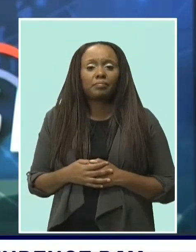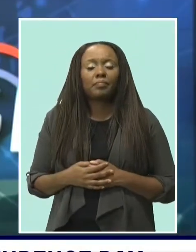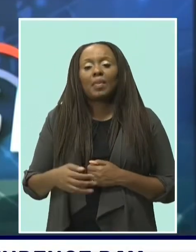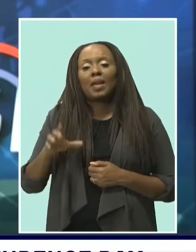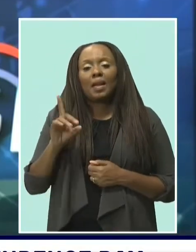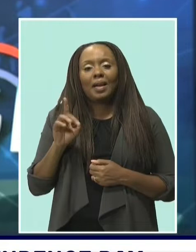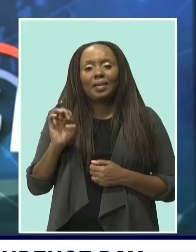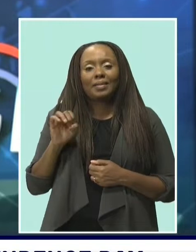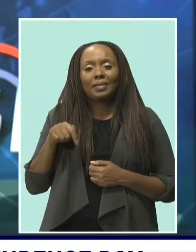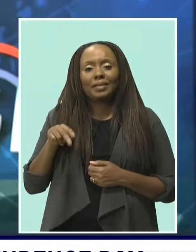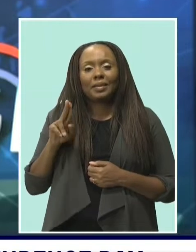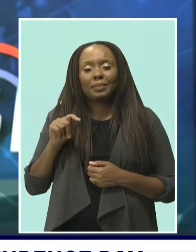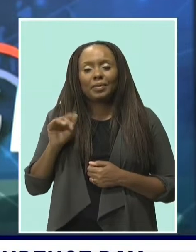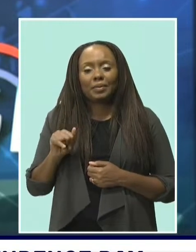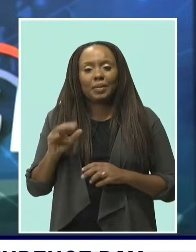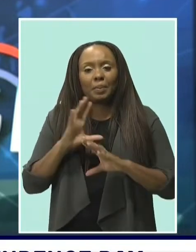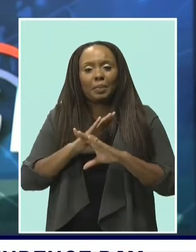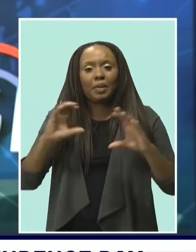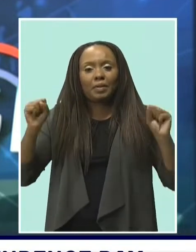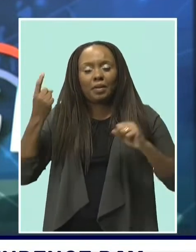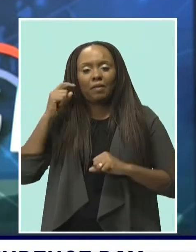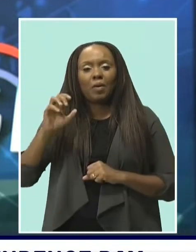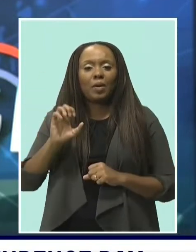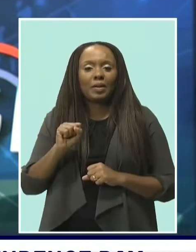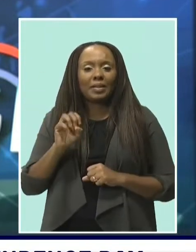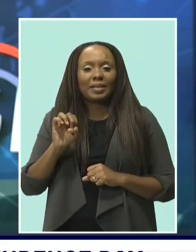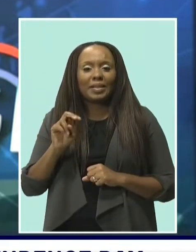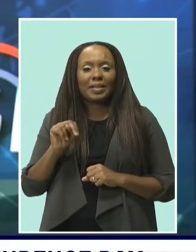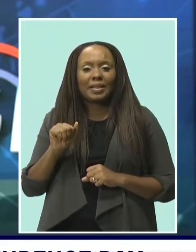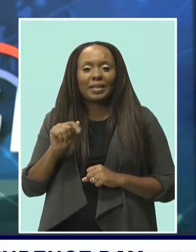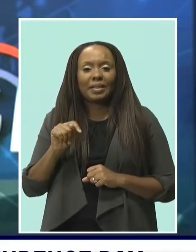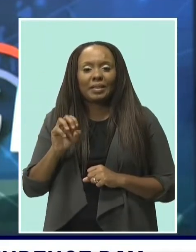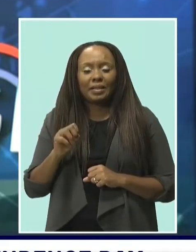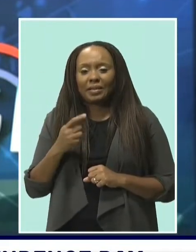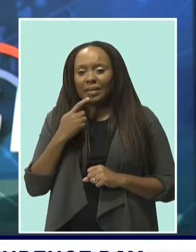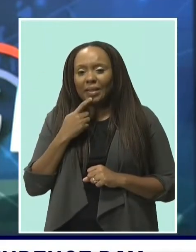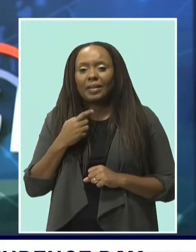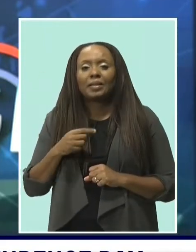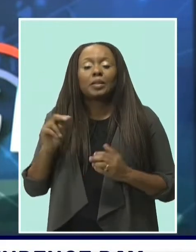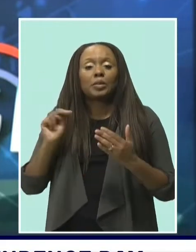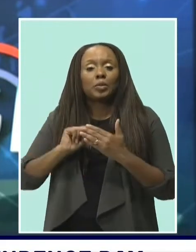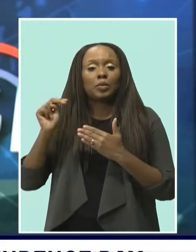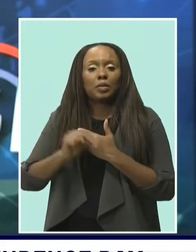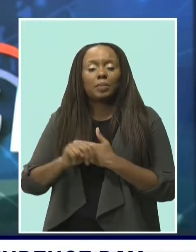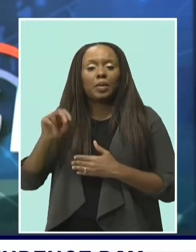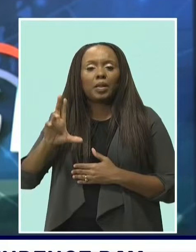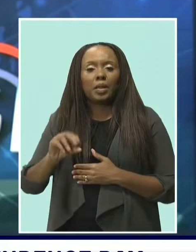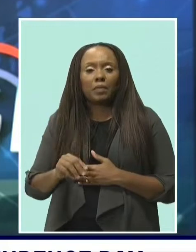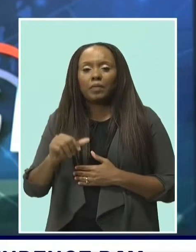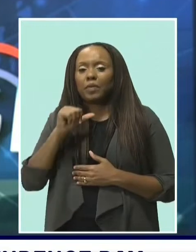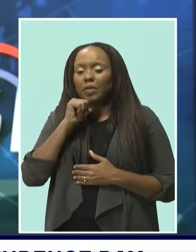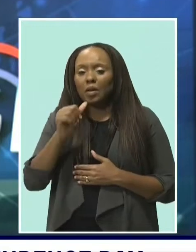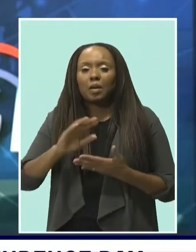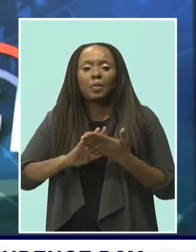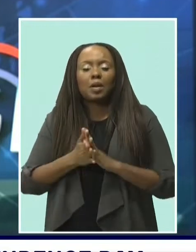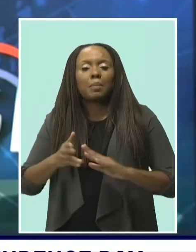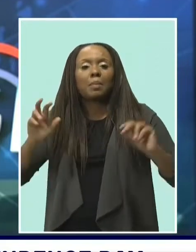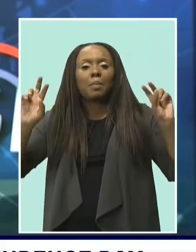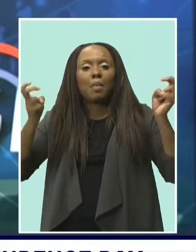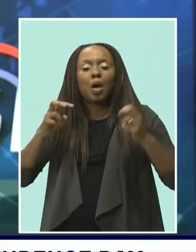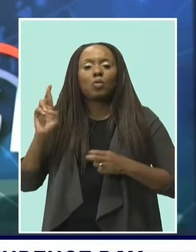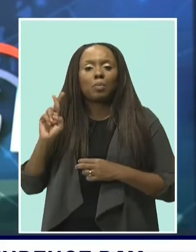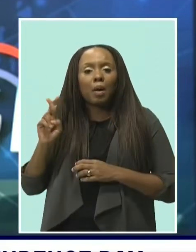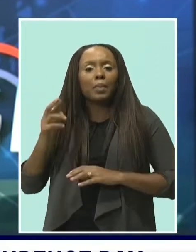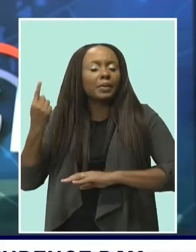Deputy President of the Senate, Rudolph Greenidge, says November 30th will not become Republic Day. He was responding to critics about the decision to move